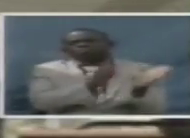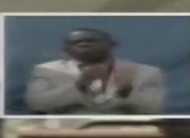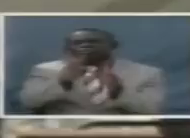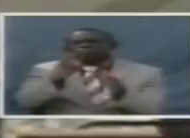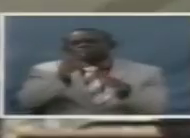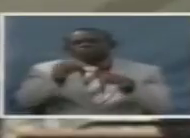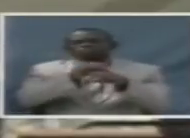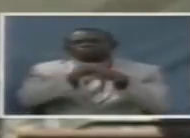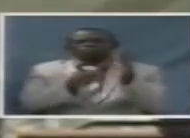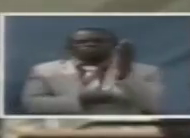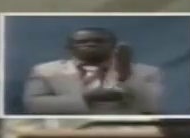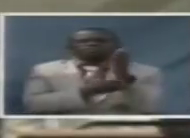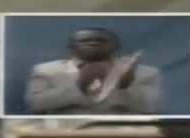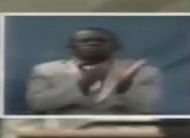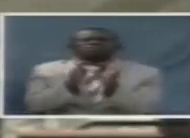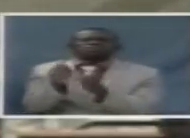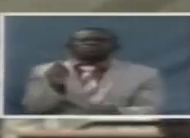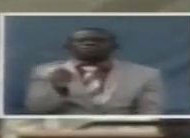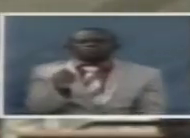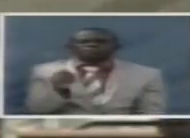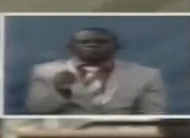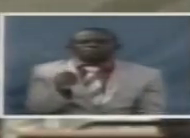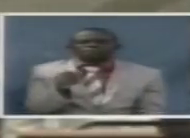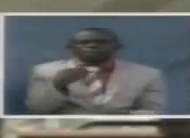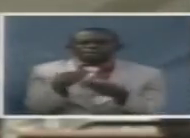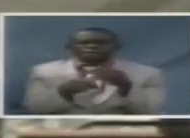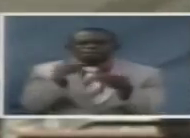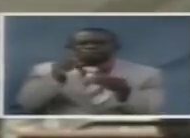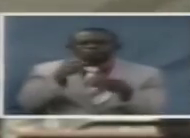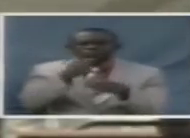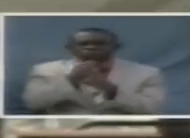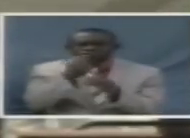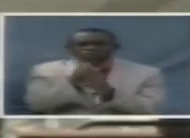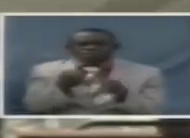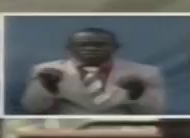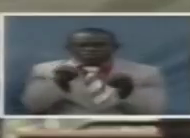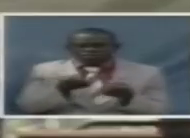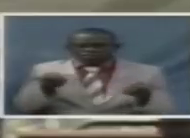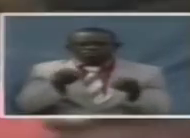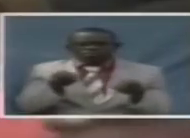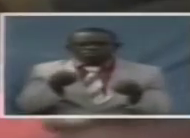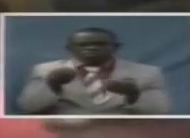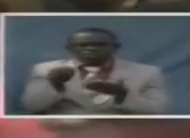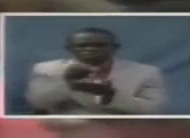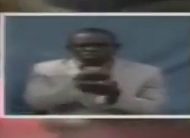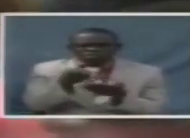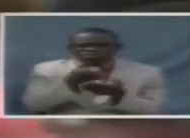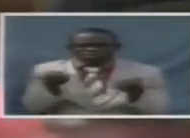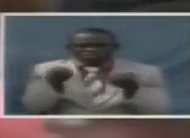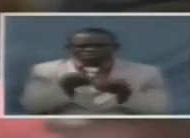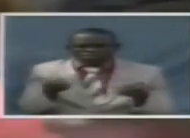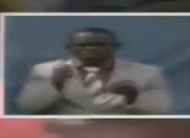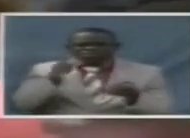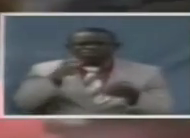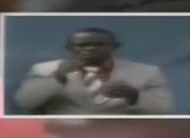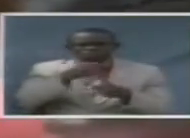This will be done by creating a stable macroeconomic environment and fiscal space while consolidating